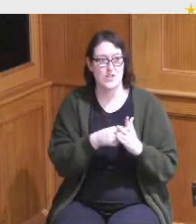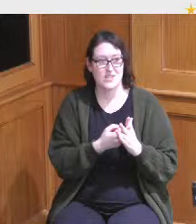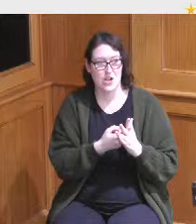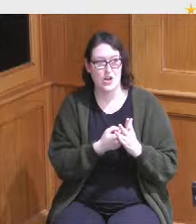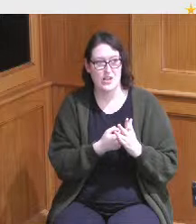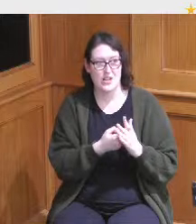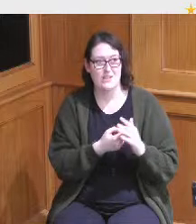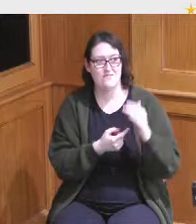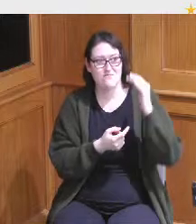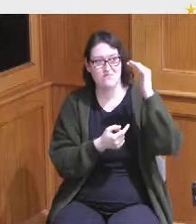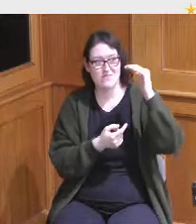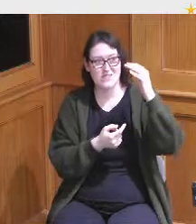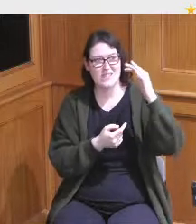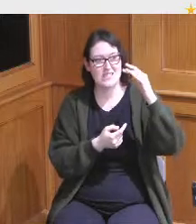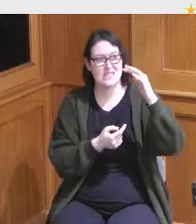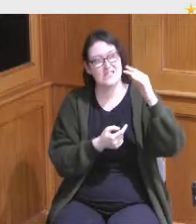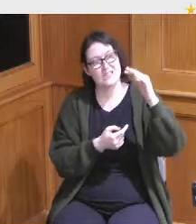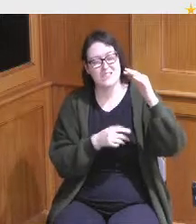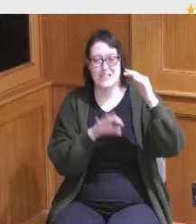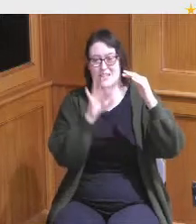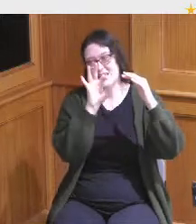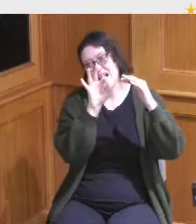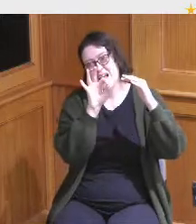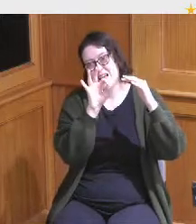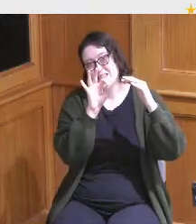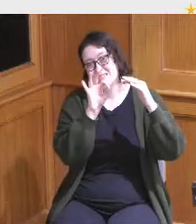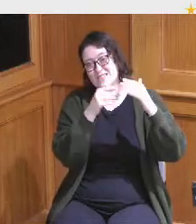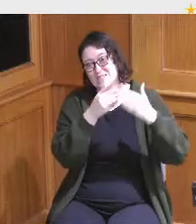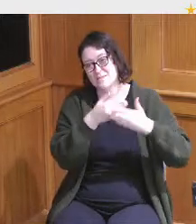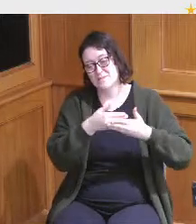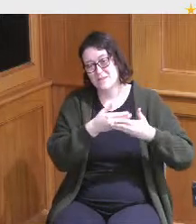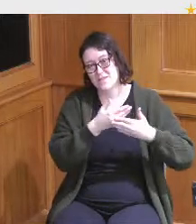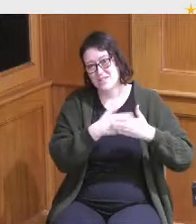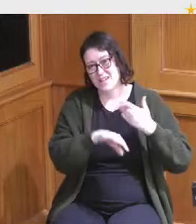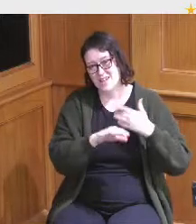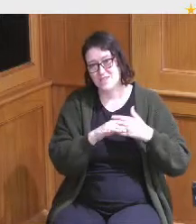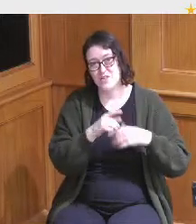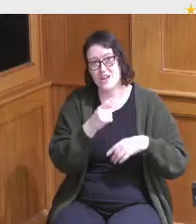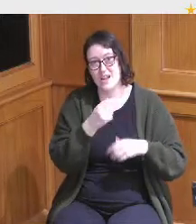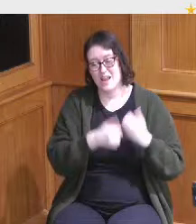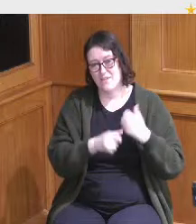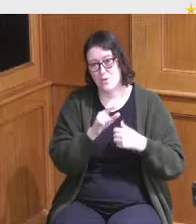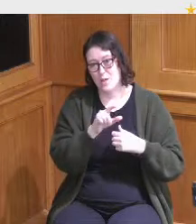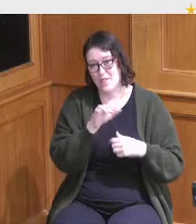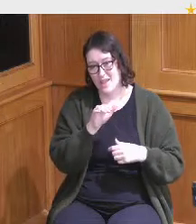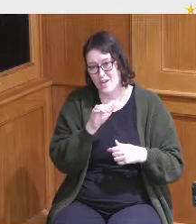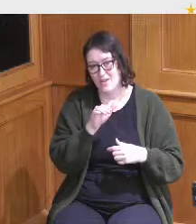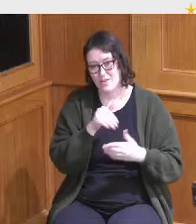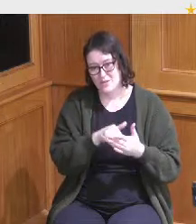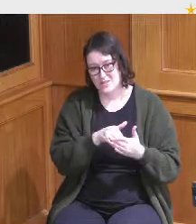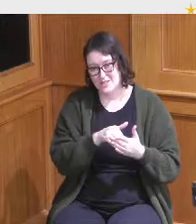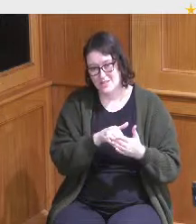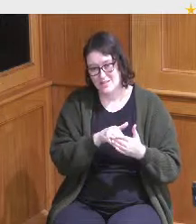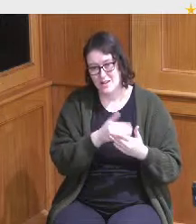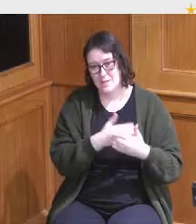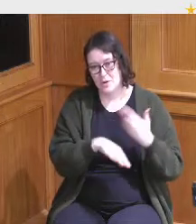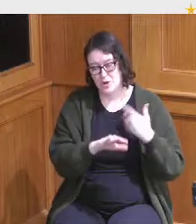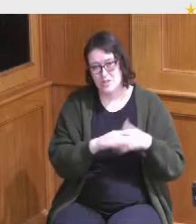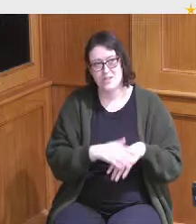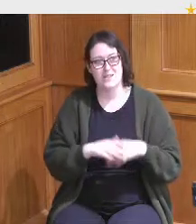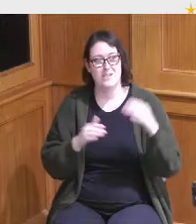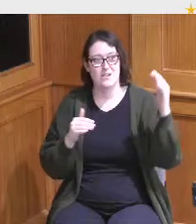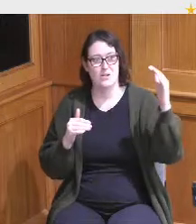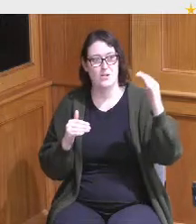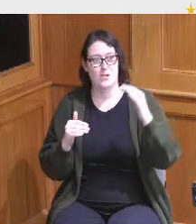we hovered around 9 infant deaths for every 1,000 live births. We are now at 5.5 infant deaths